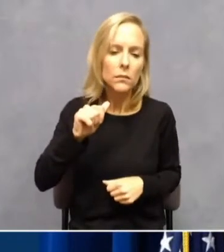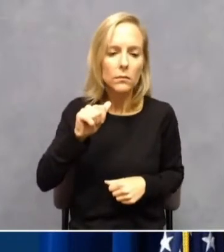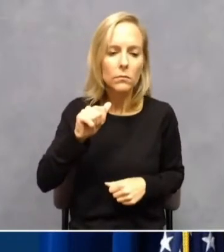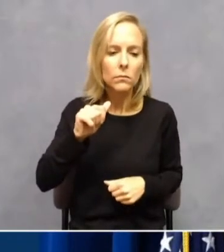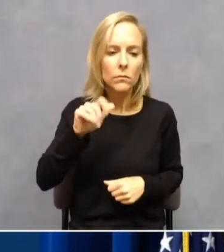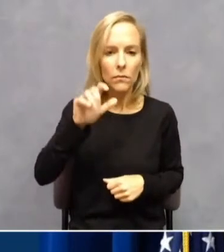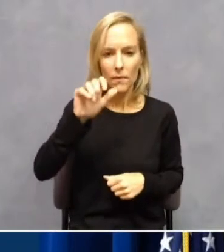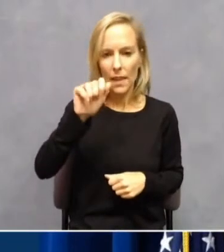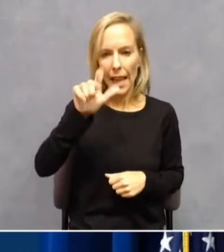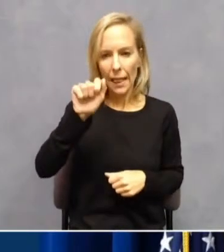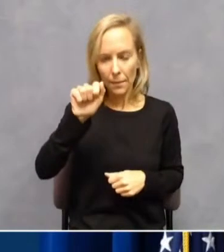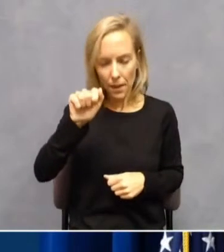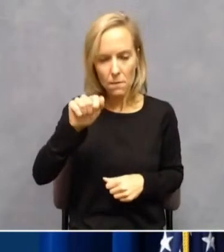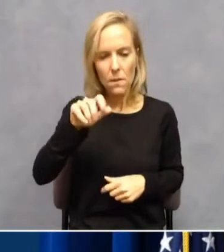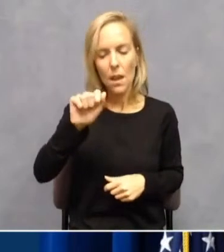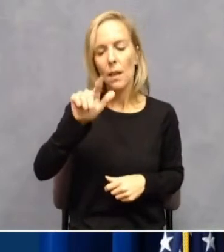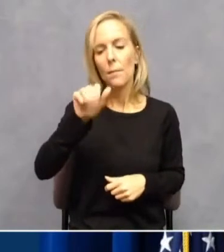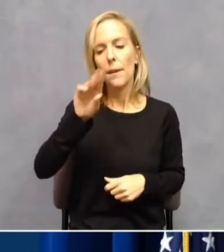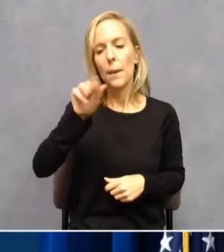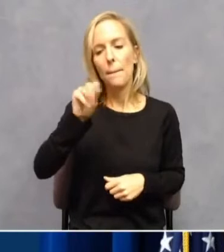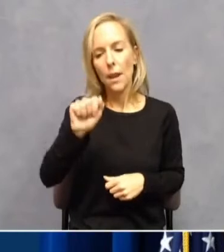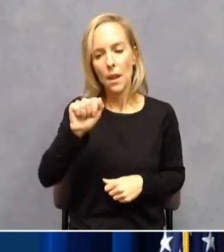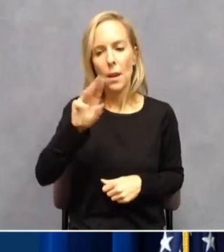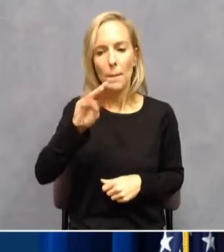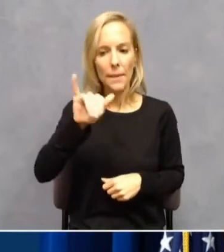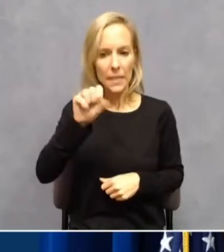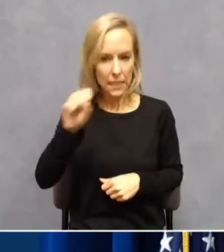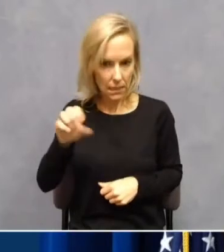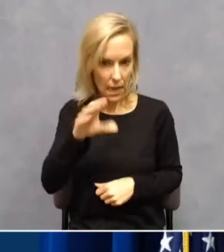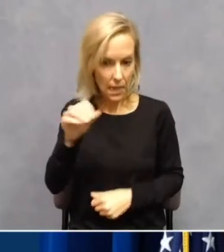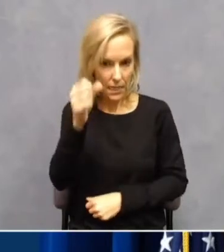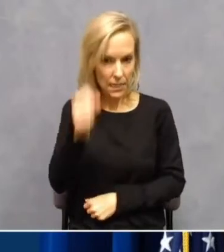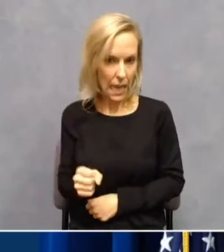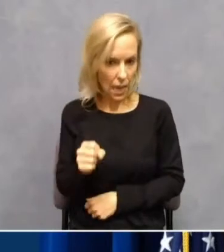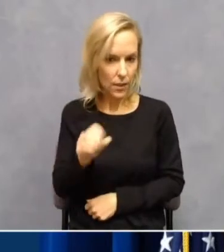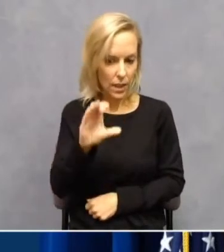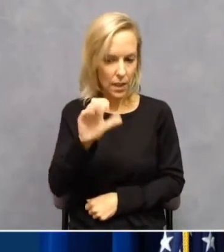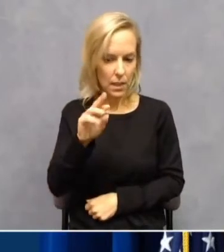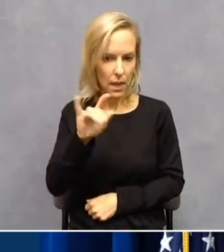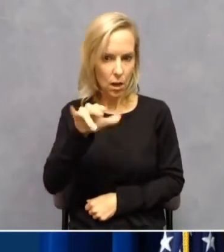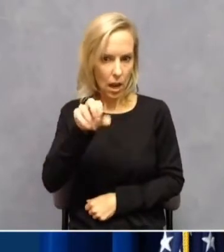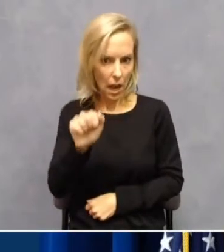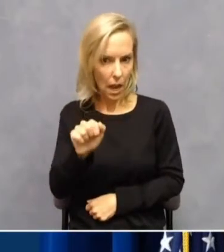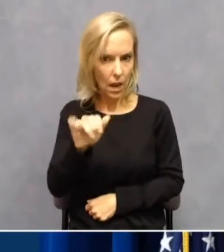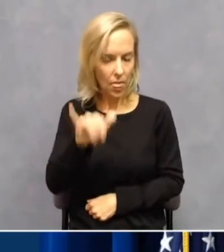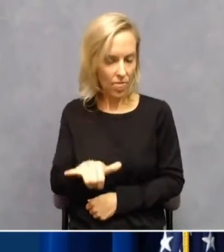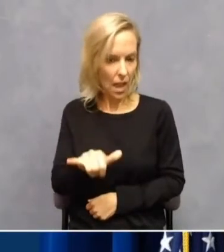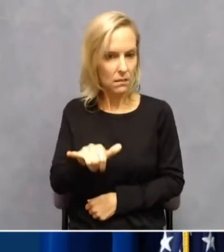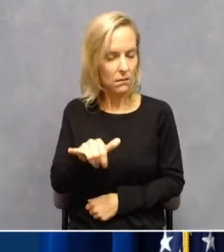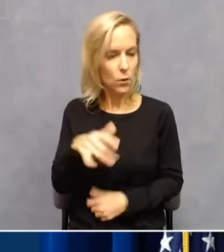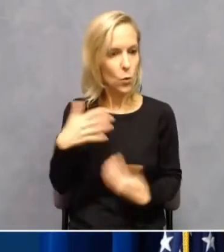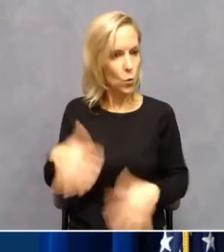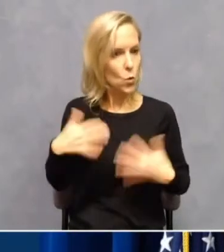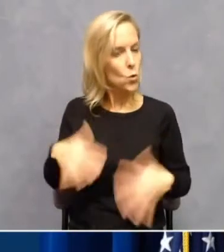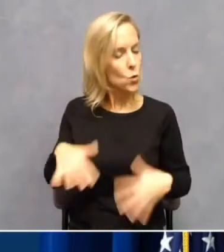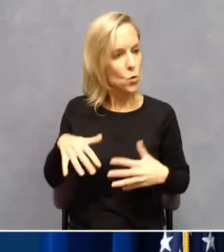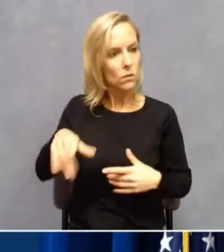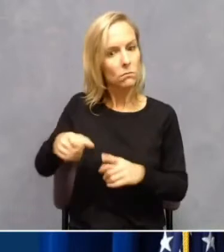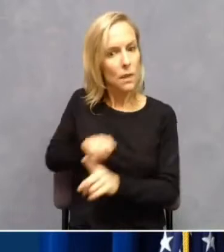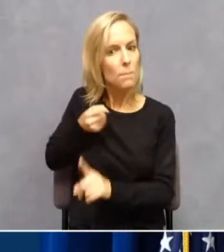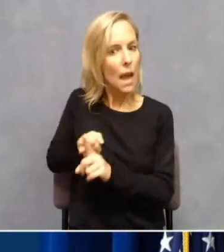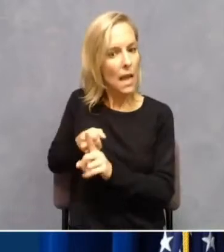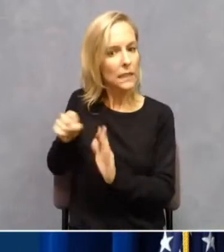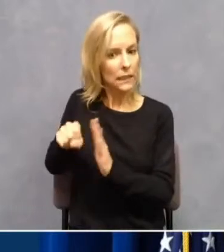Alabama, Mississippi, and South Carolina that bore some of the brunt of it. And in each of those instances, at least in a